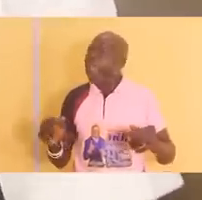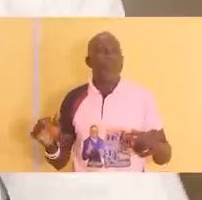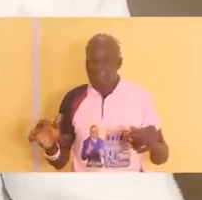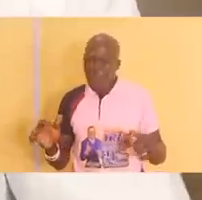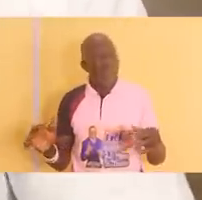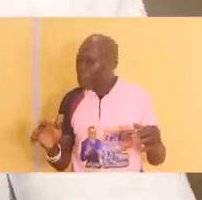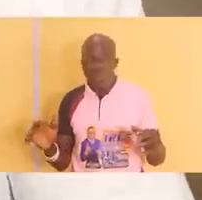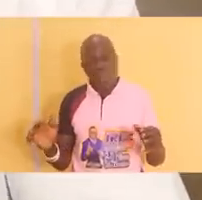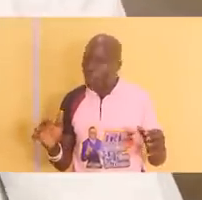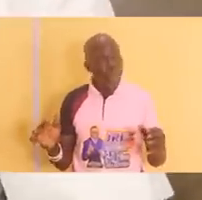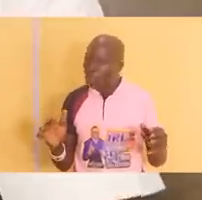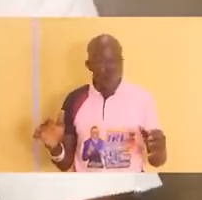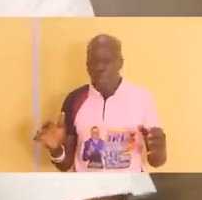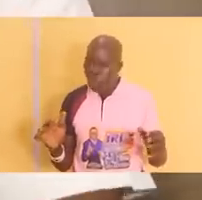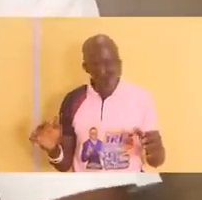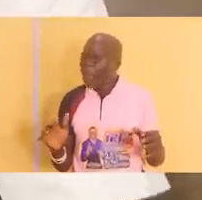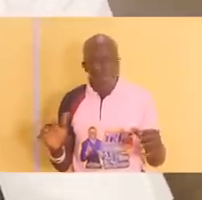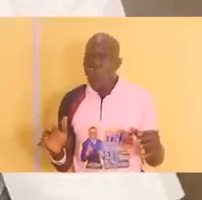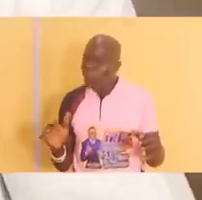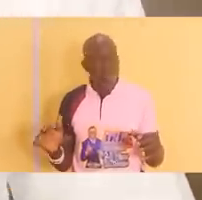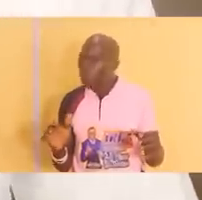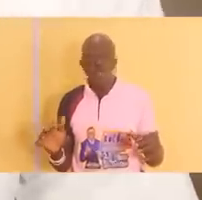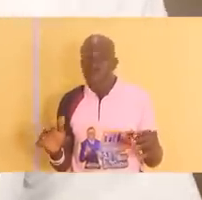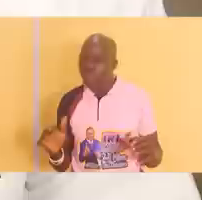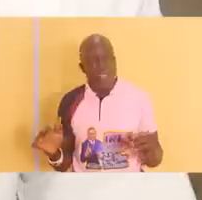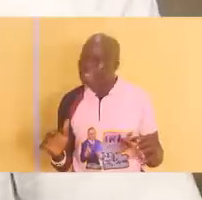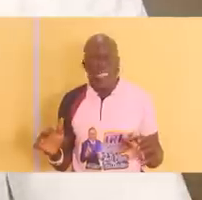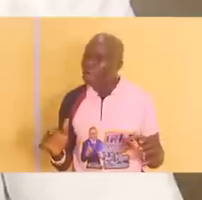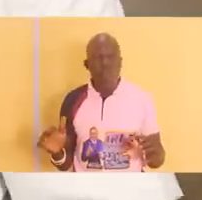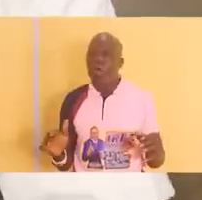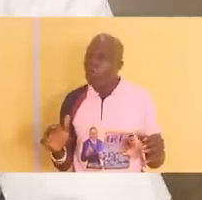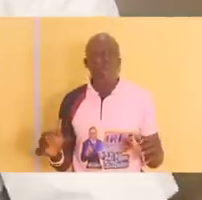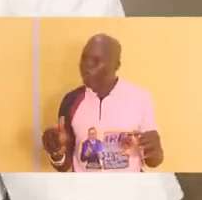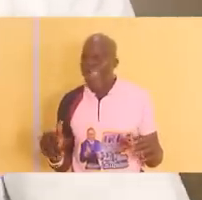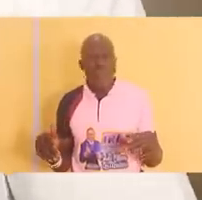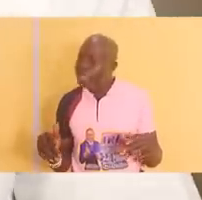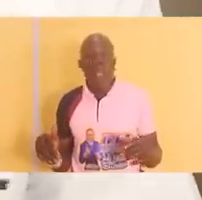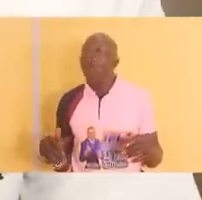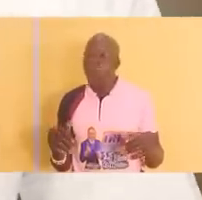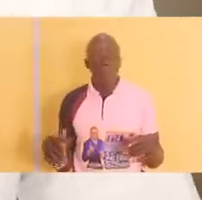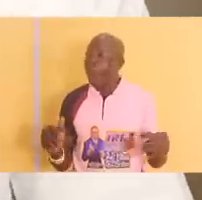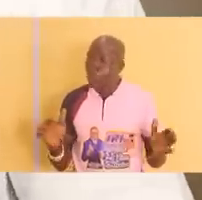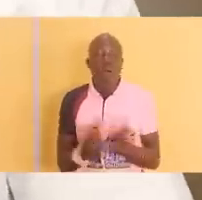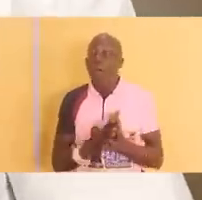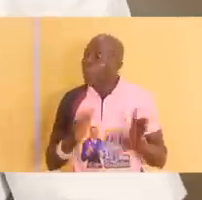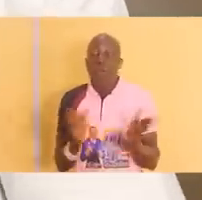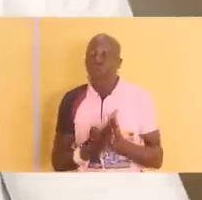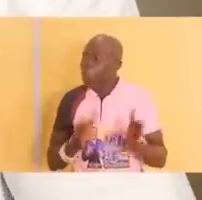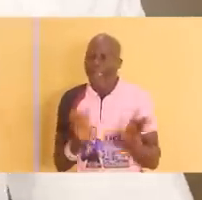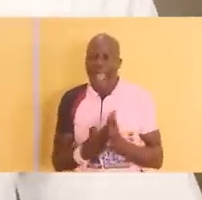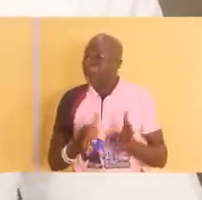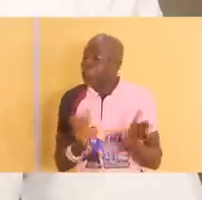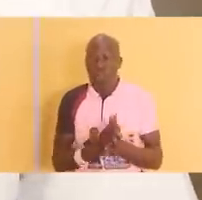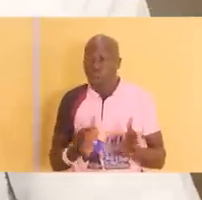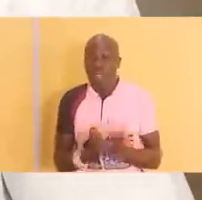ko lo wa ya de ke ba ba da ya su so pa de ja la ka bo ja ba robe la ke za na ba ni a